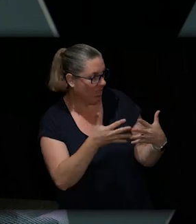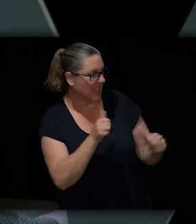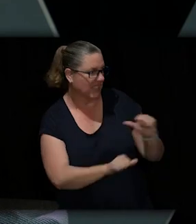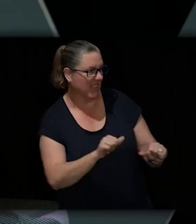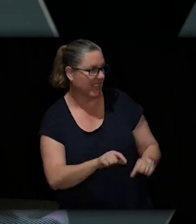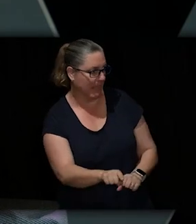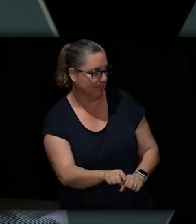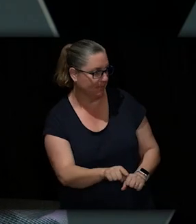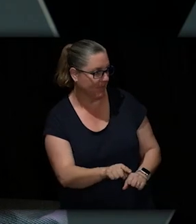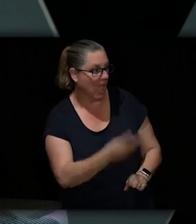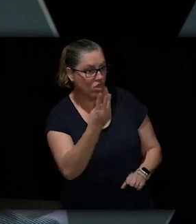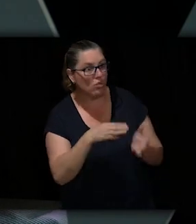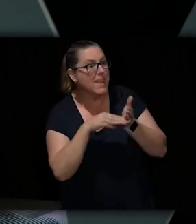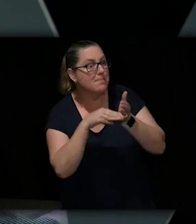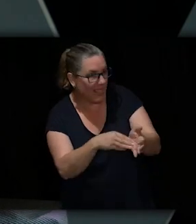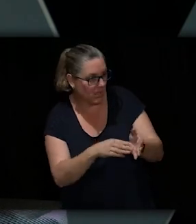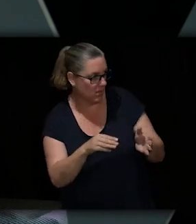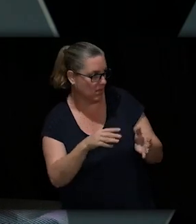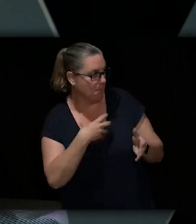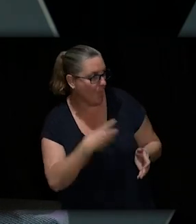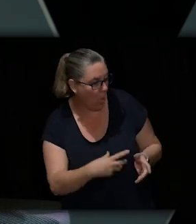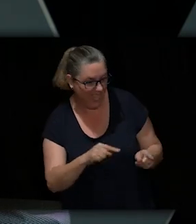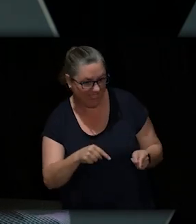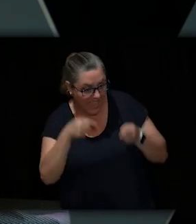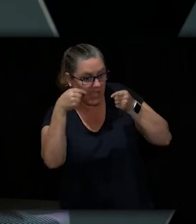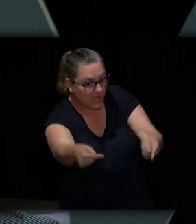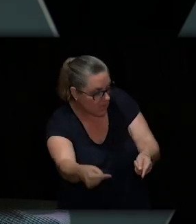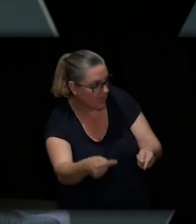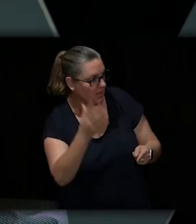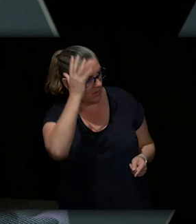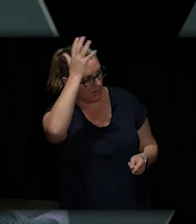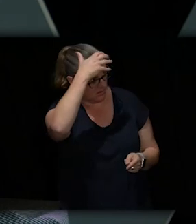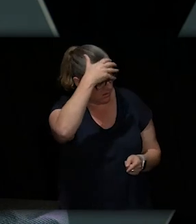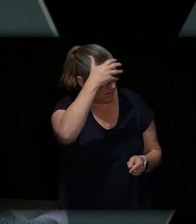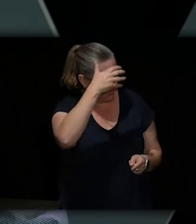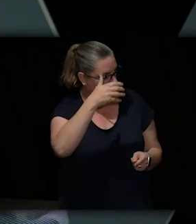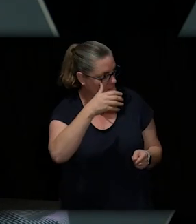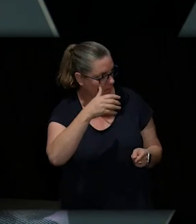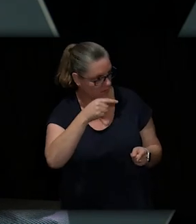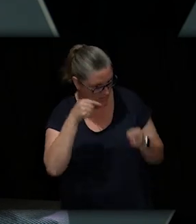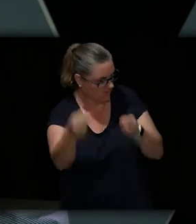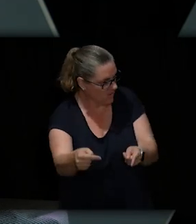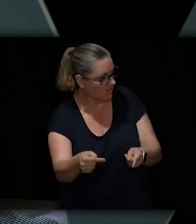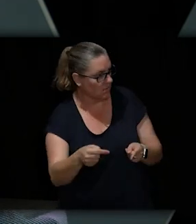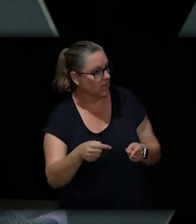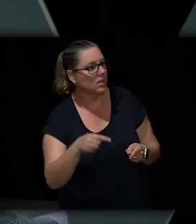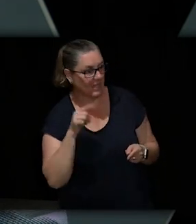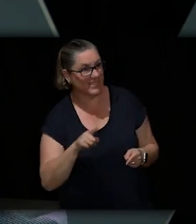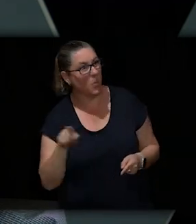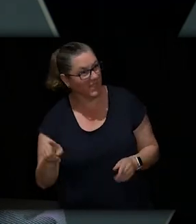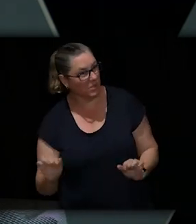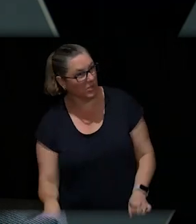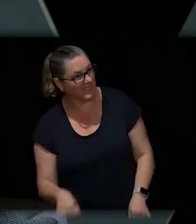more Americans voted against Donald Trump's vision of America than voted for it. So America is, he's our president, but the majority